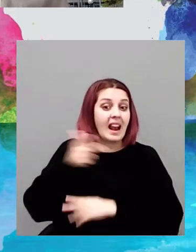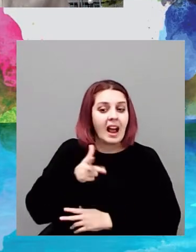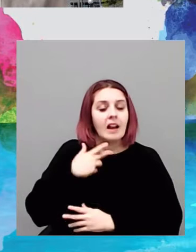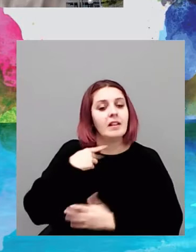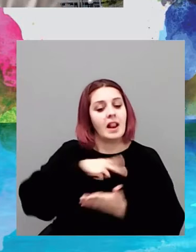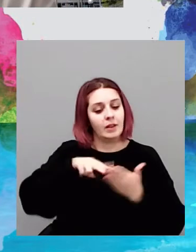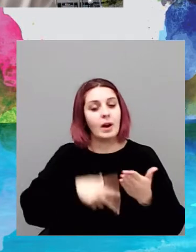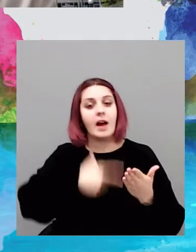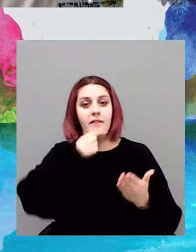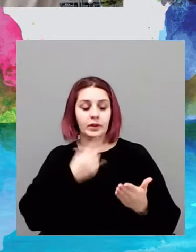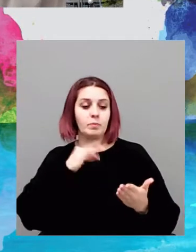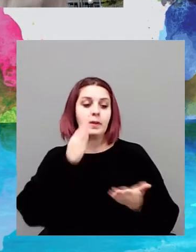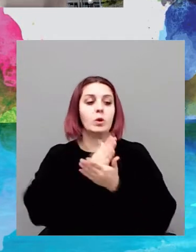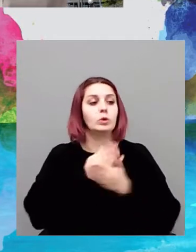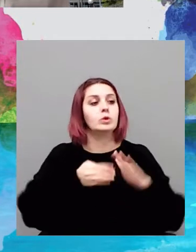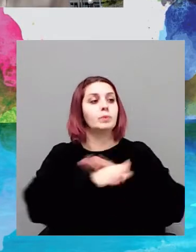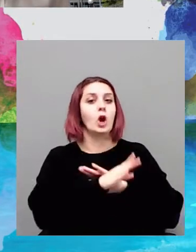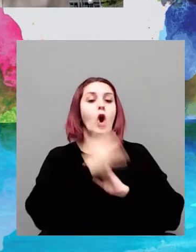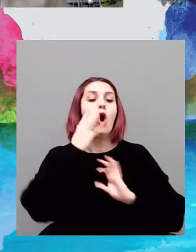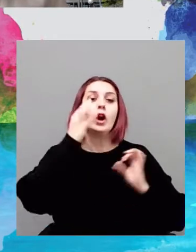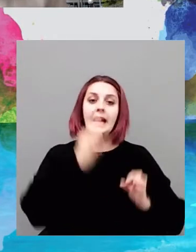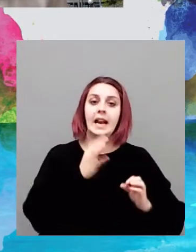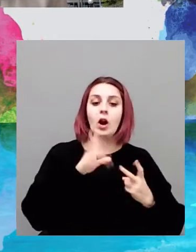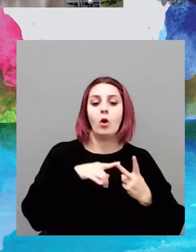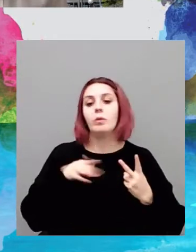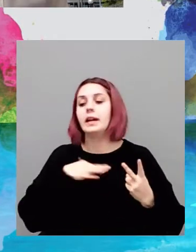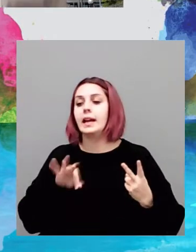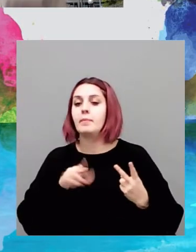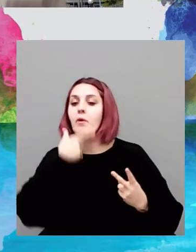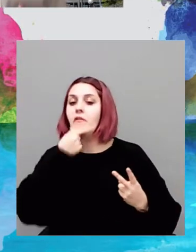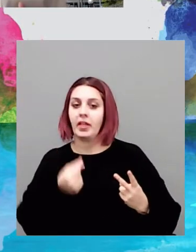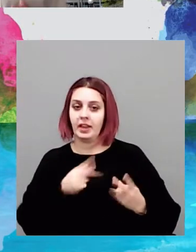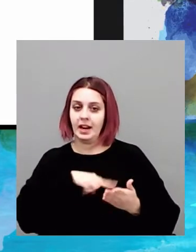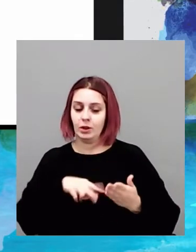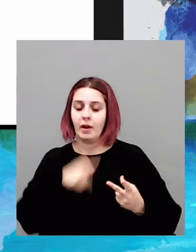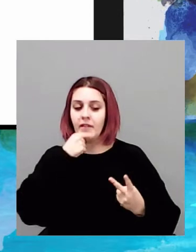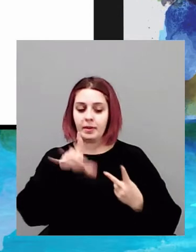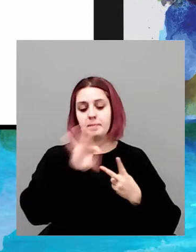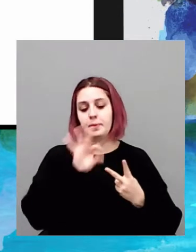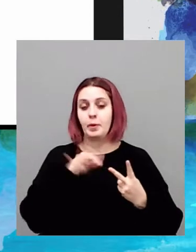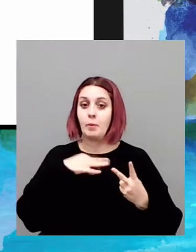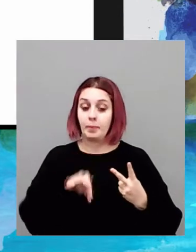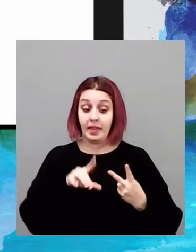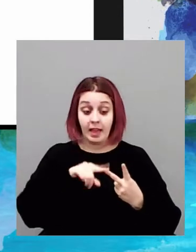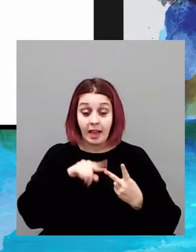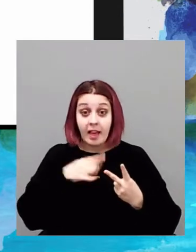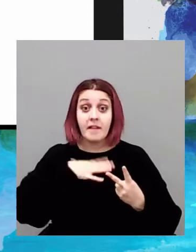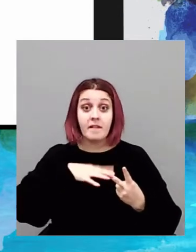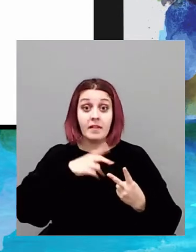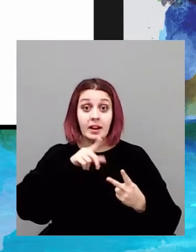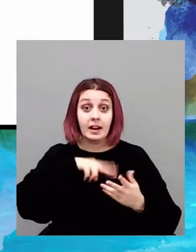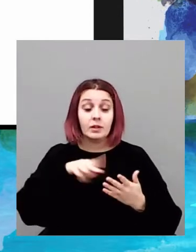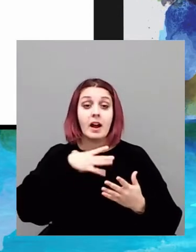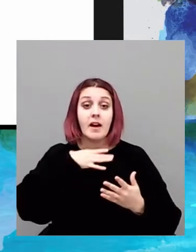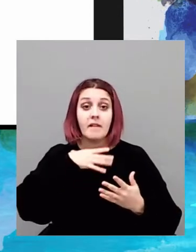text, for example. They can have it in the course in the original version or with an easy reading version. Easy